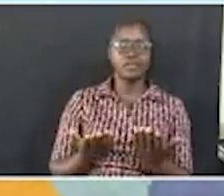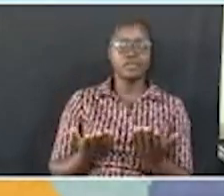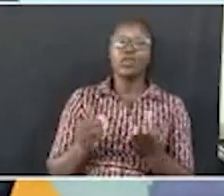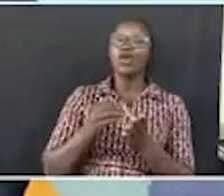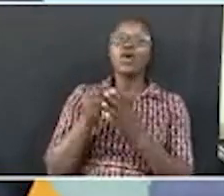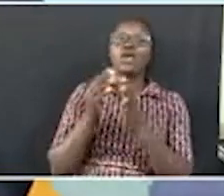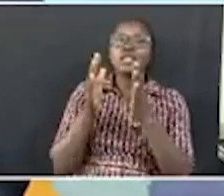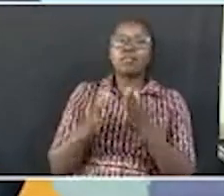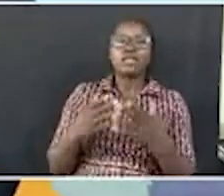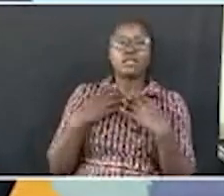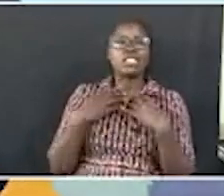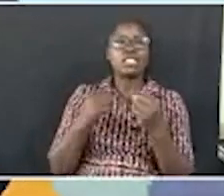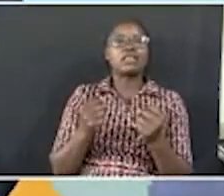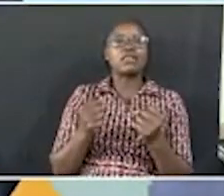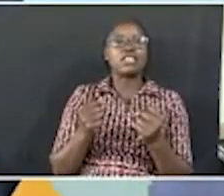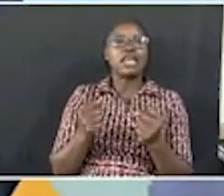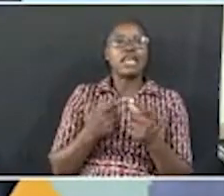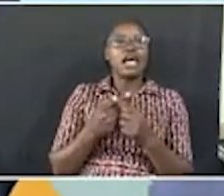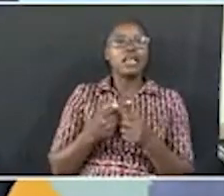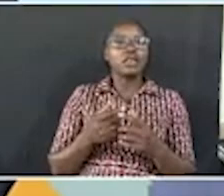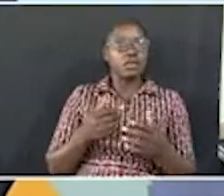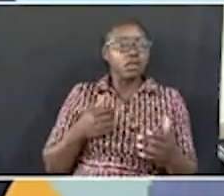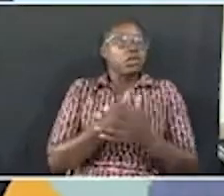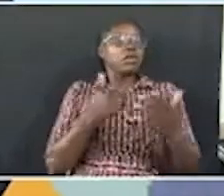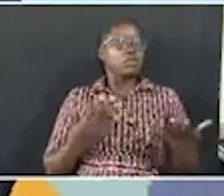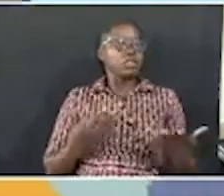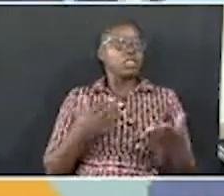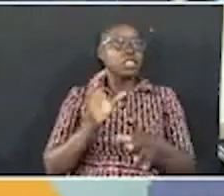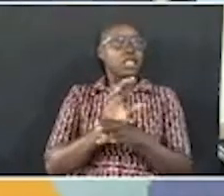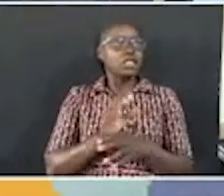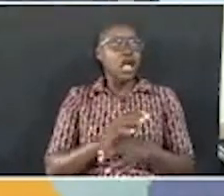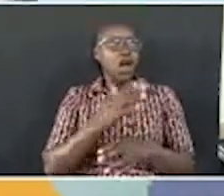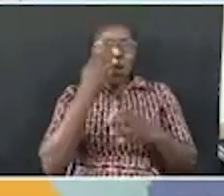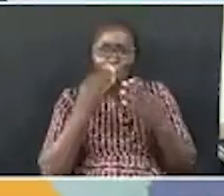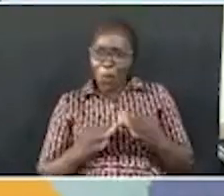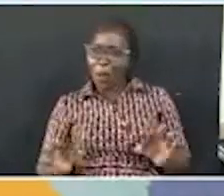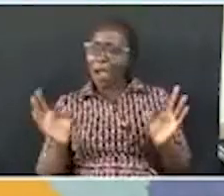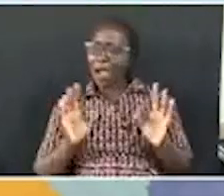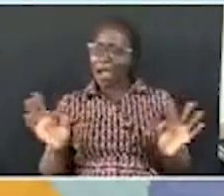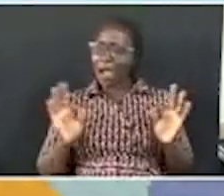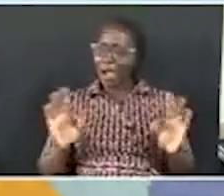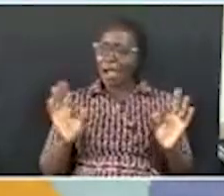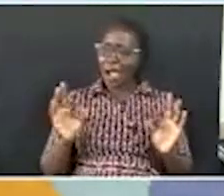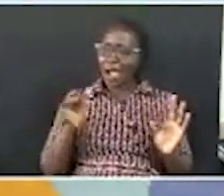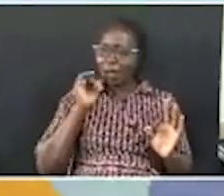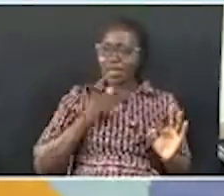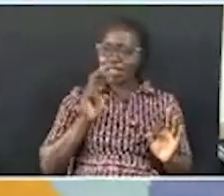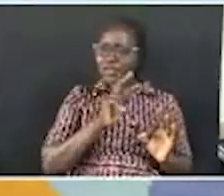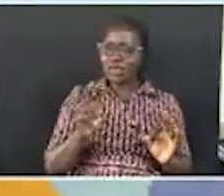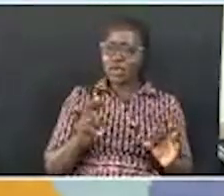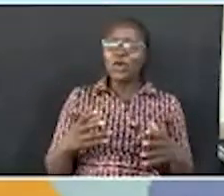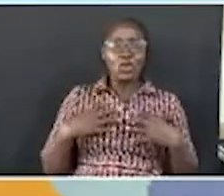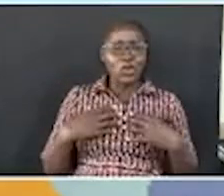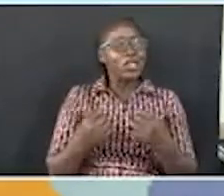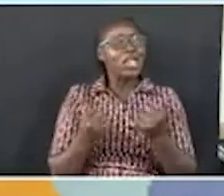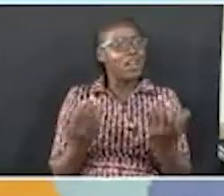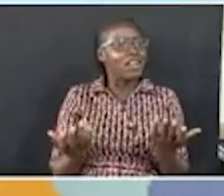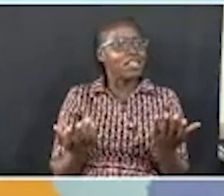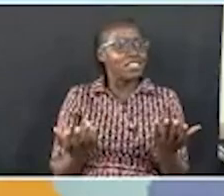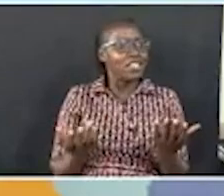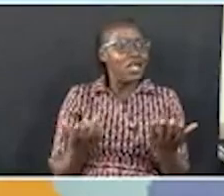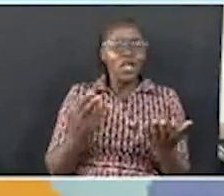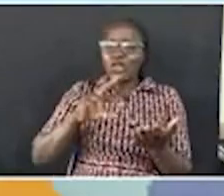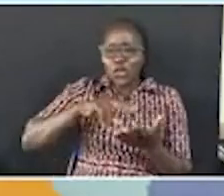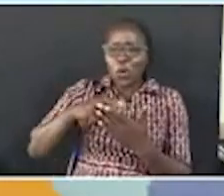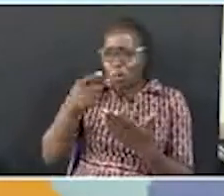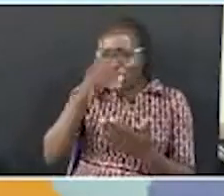the person recovers and you bump into them in church and say, wow, nice to see you. You recovered. You mean